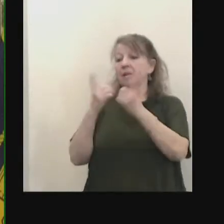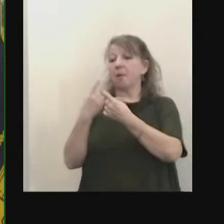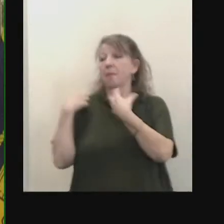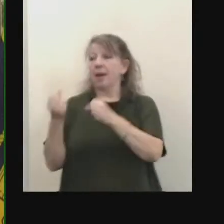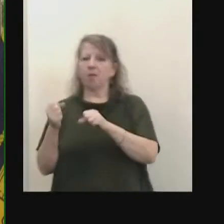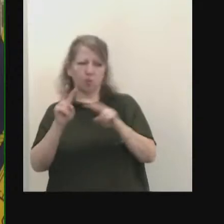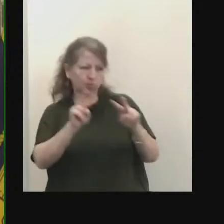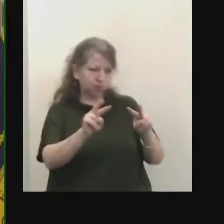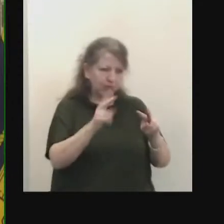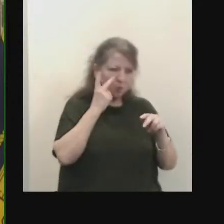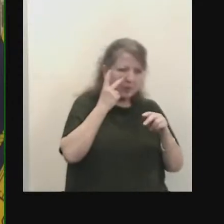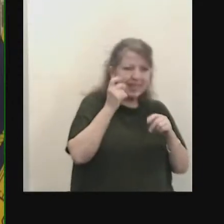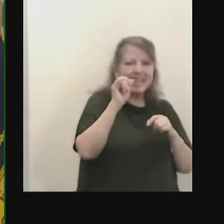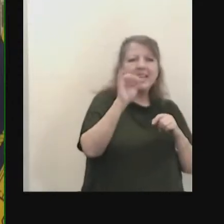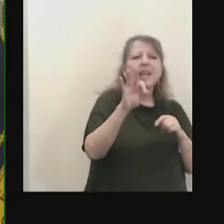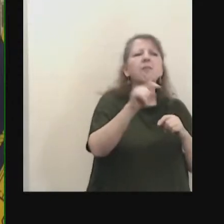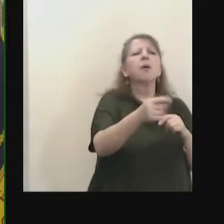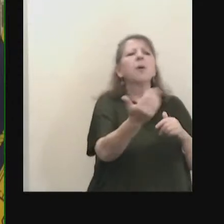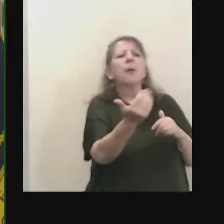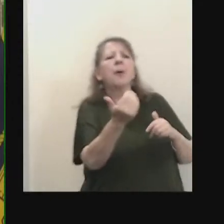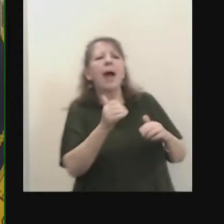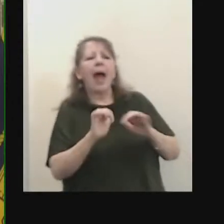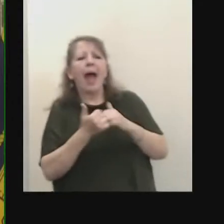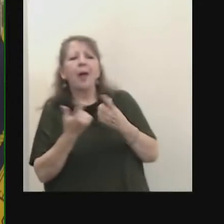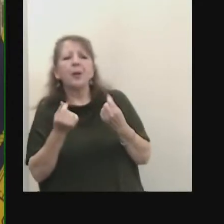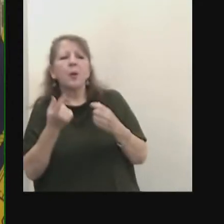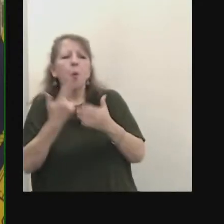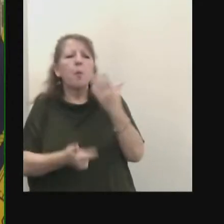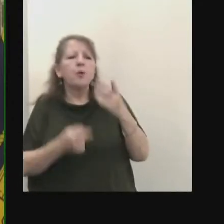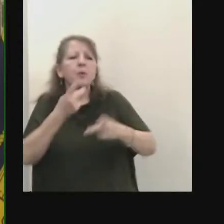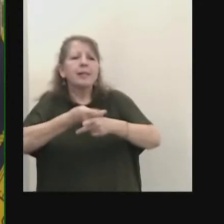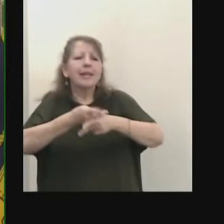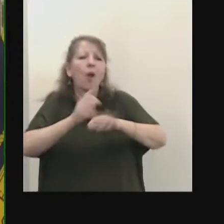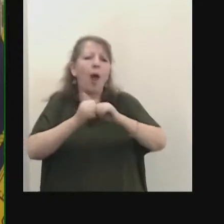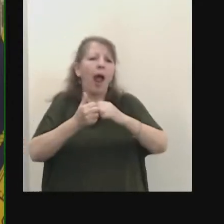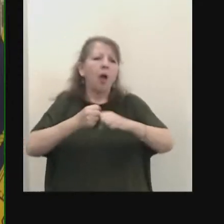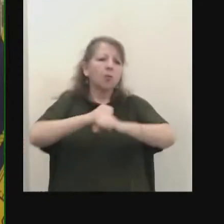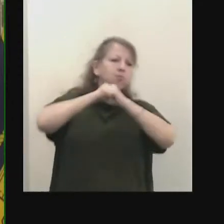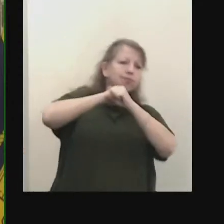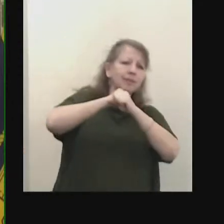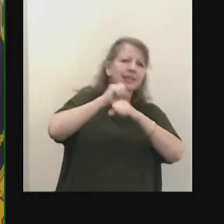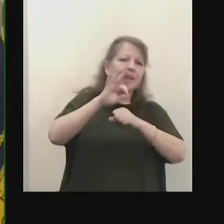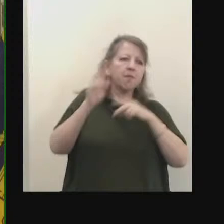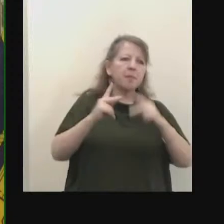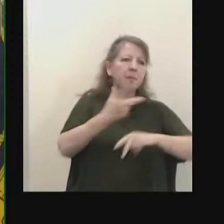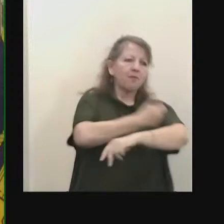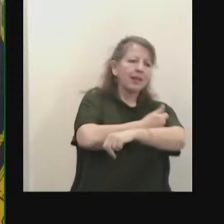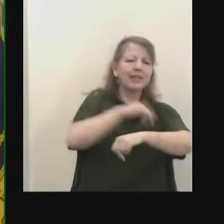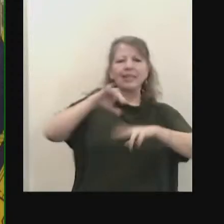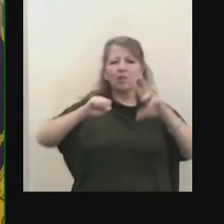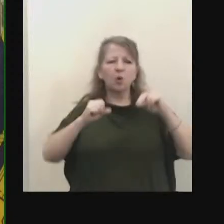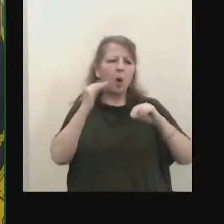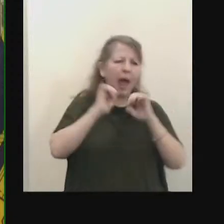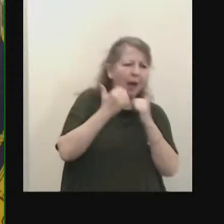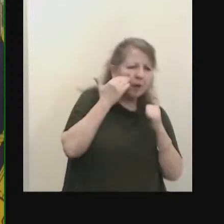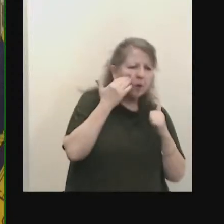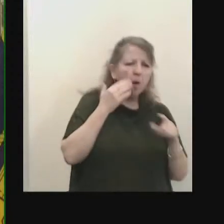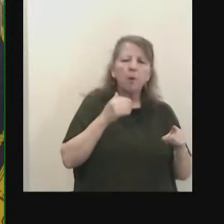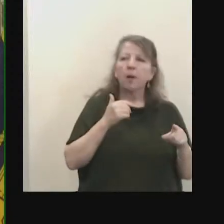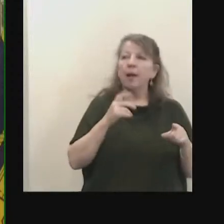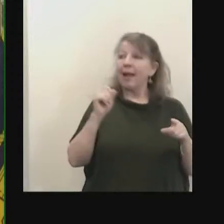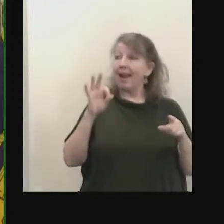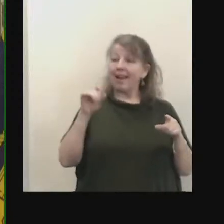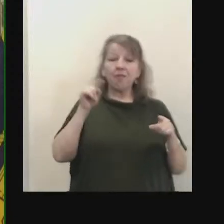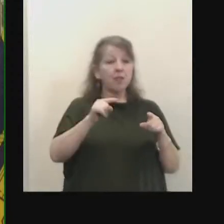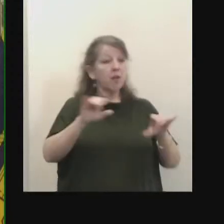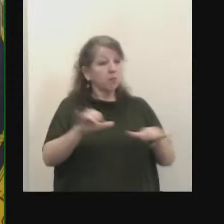to us, but if we stop by, we want to see you have a plan in place, how it's being enforced. And if it's being enforced, you do not have to wear a mask. If we